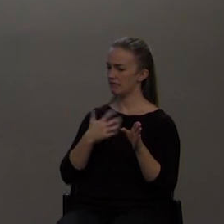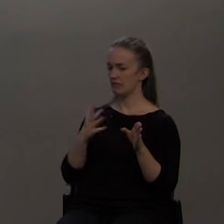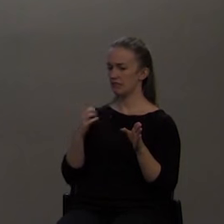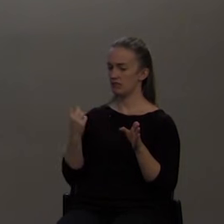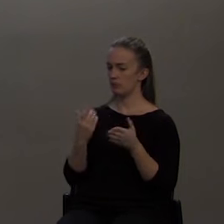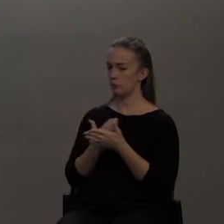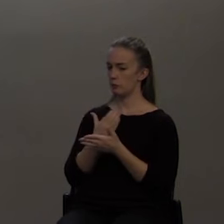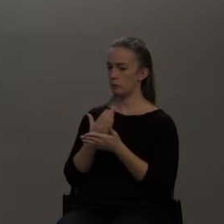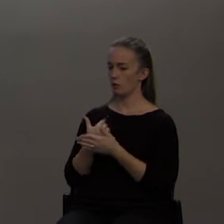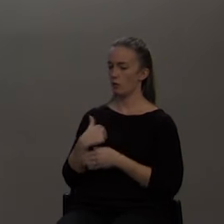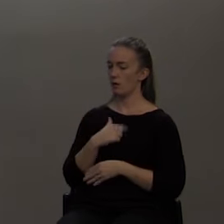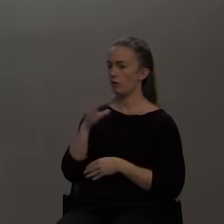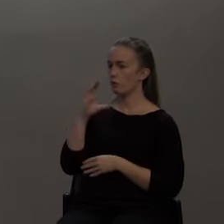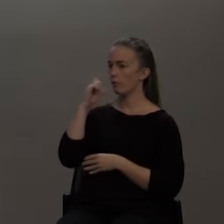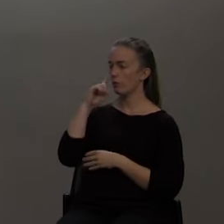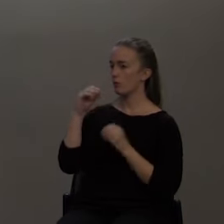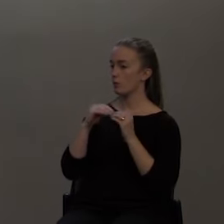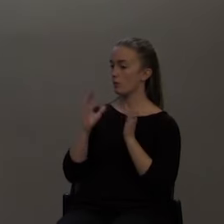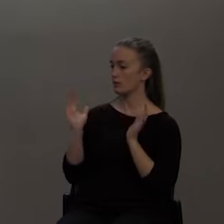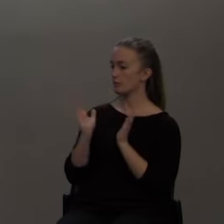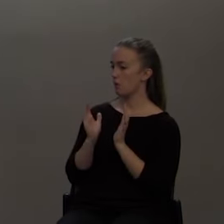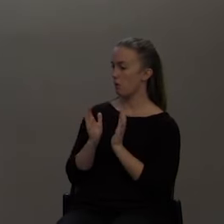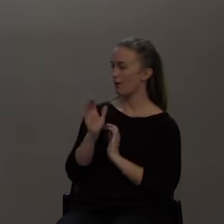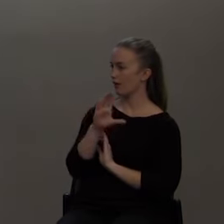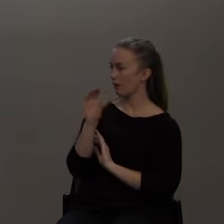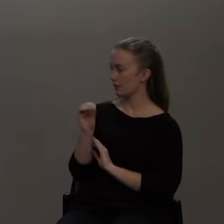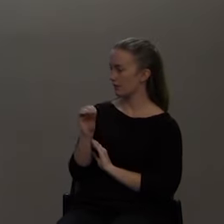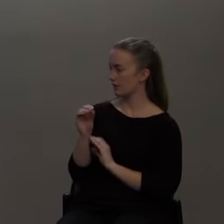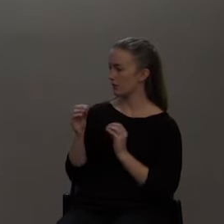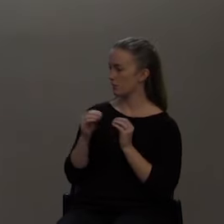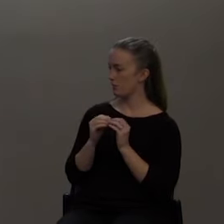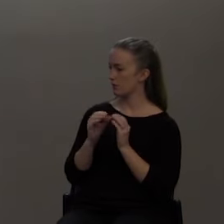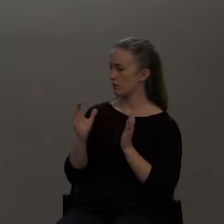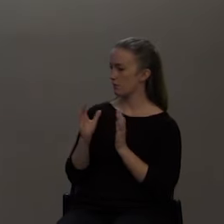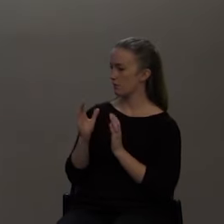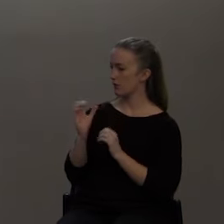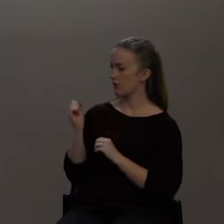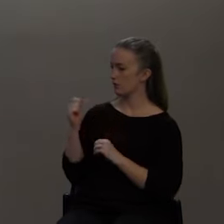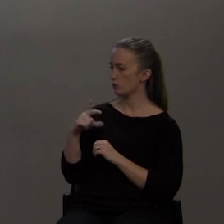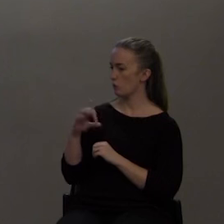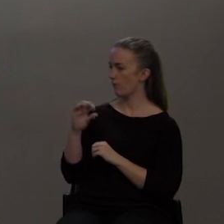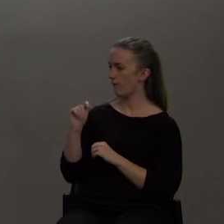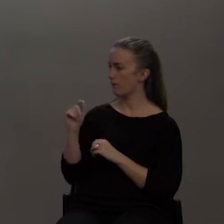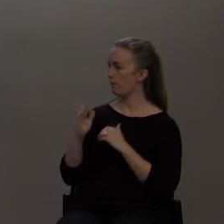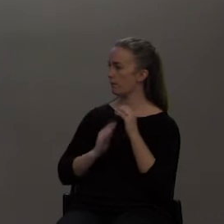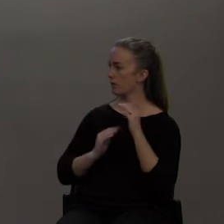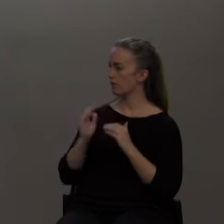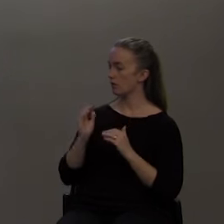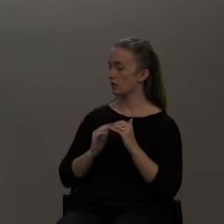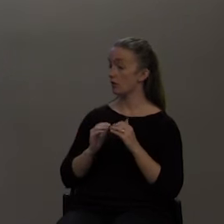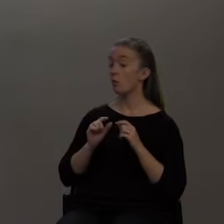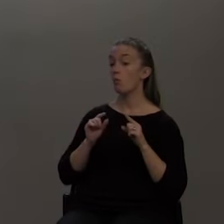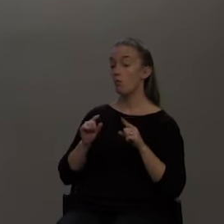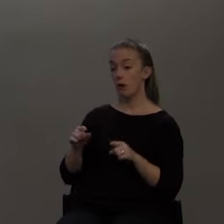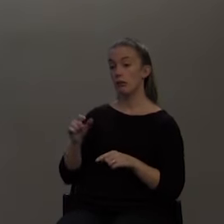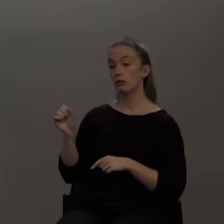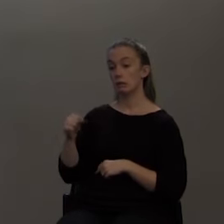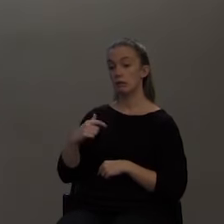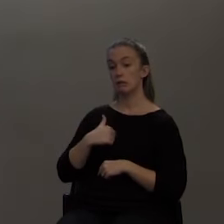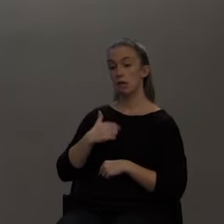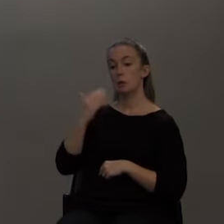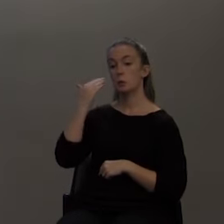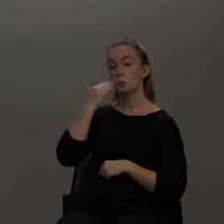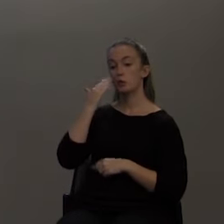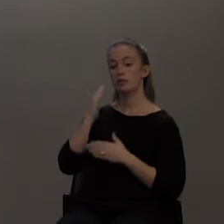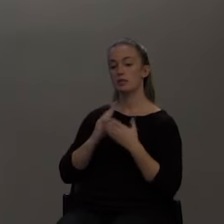something new that we were looking for smaller companies, I think, or smaller square foot buildings. And while I was aware that some of our